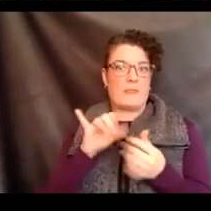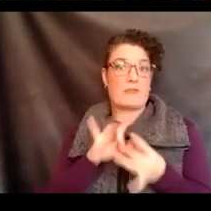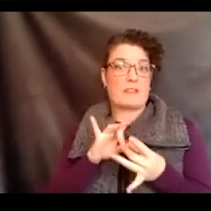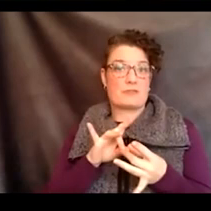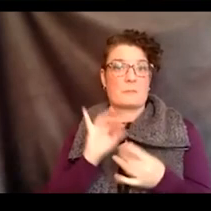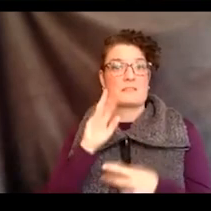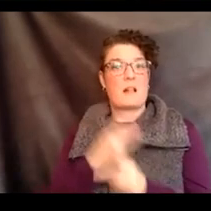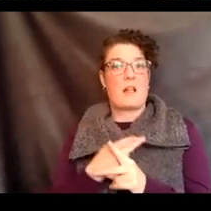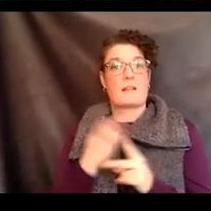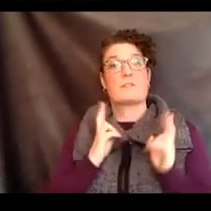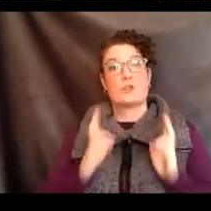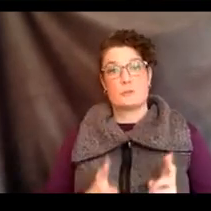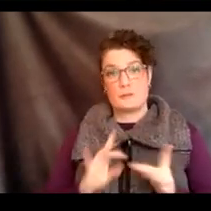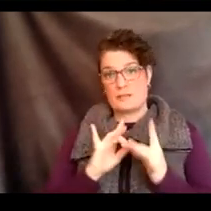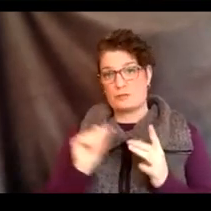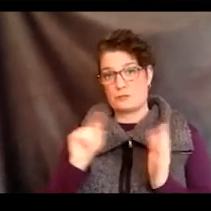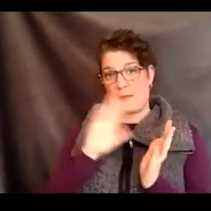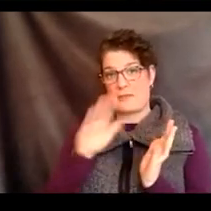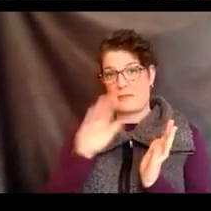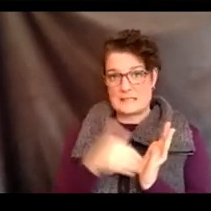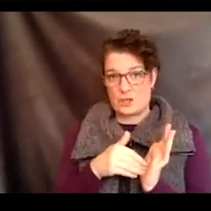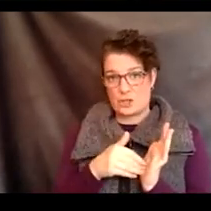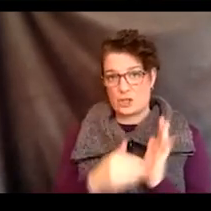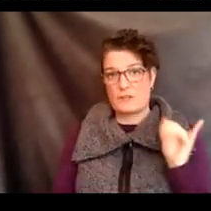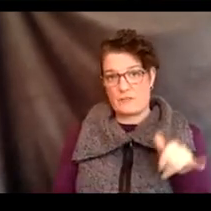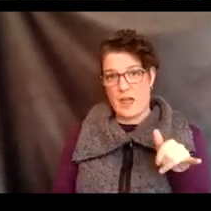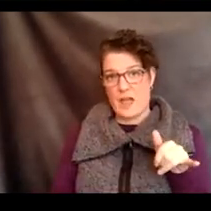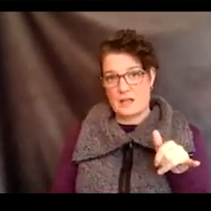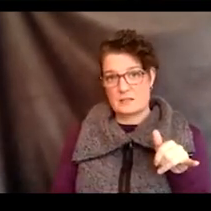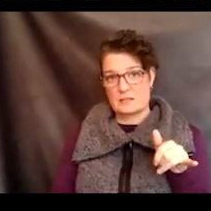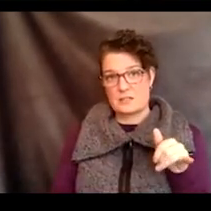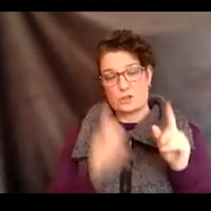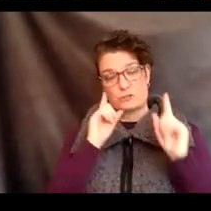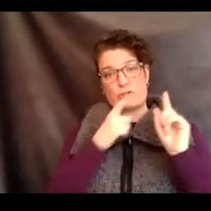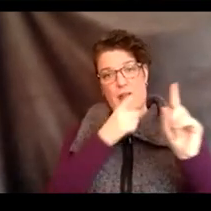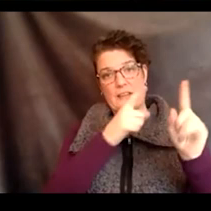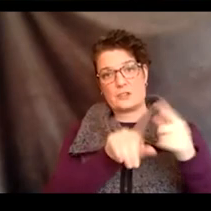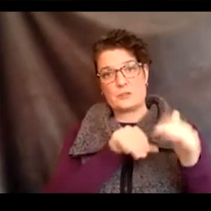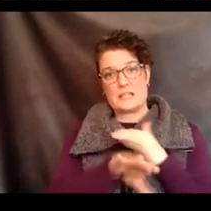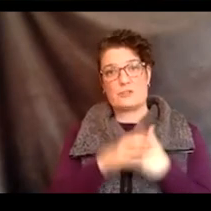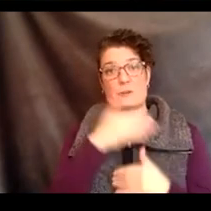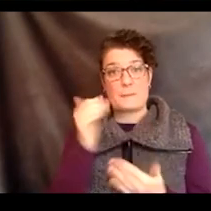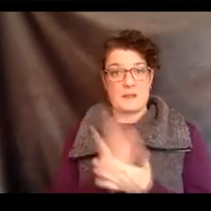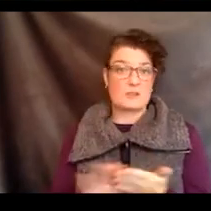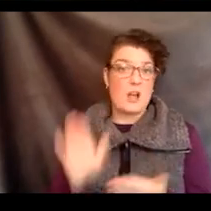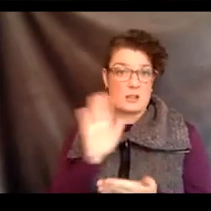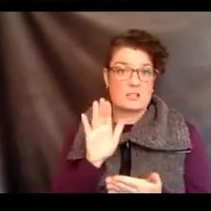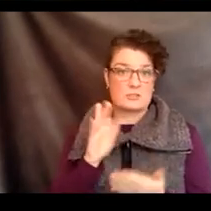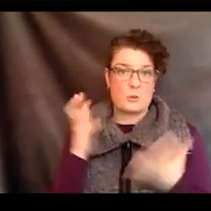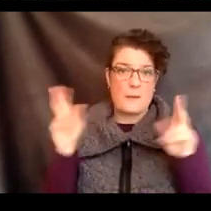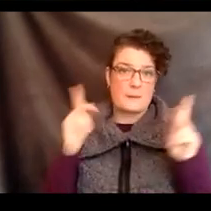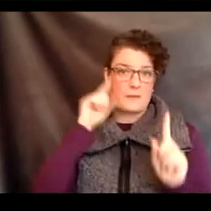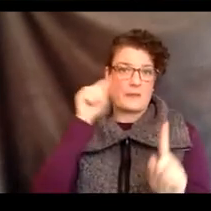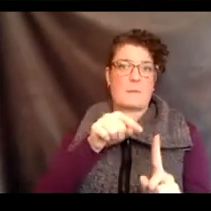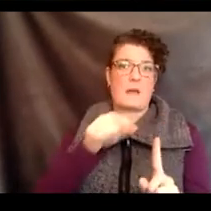of human relationship that's at the center of that striving to get into the best college that I would like people to think